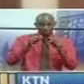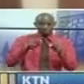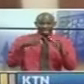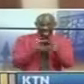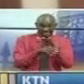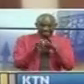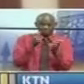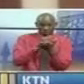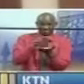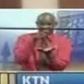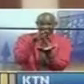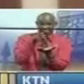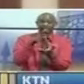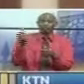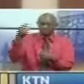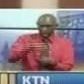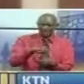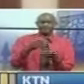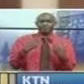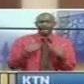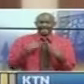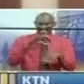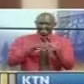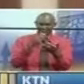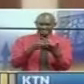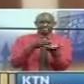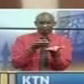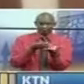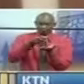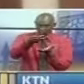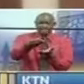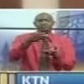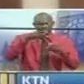access coffee like that to come and get money so that they can produce coffee.